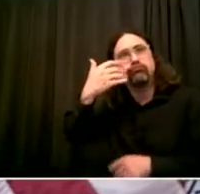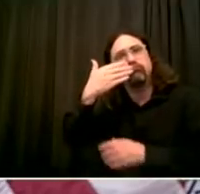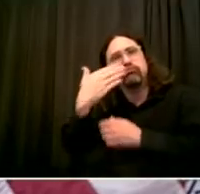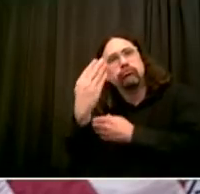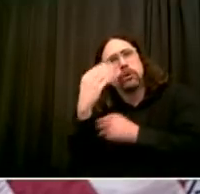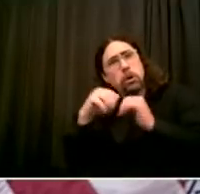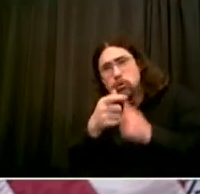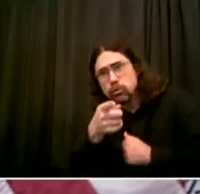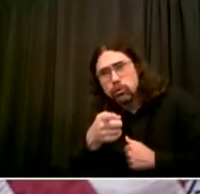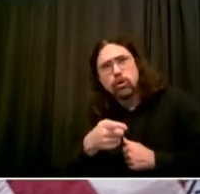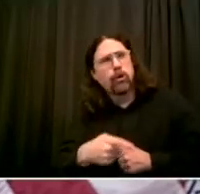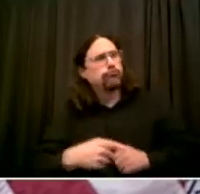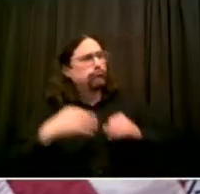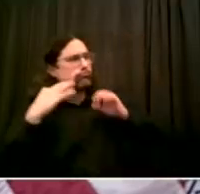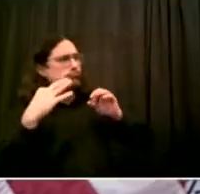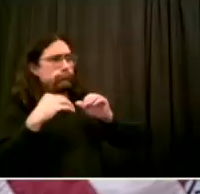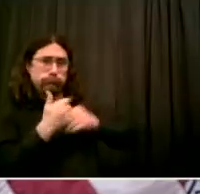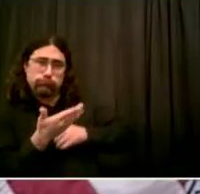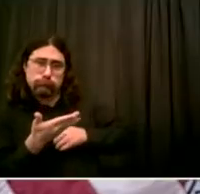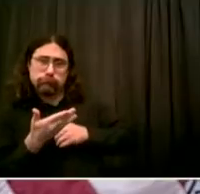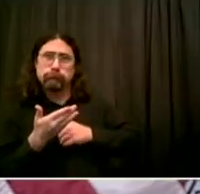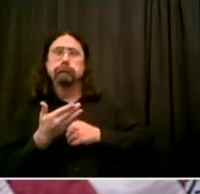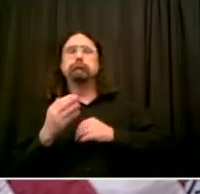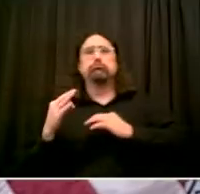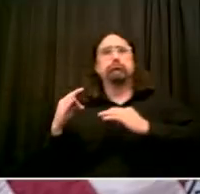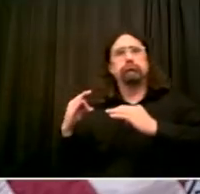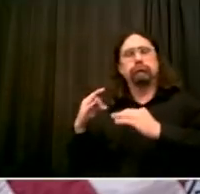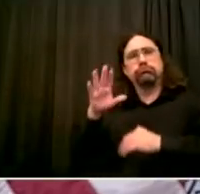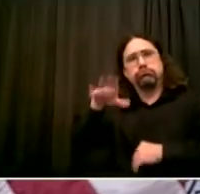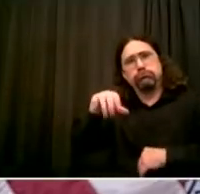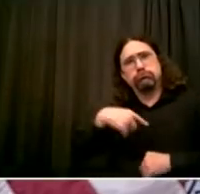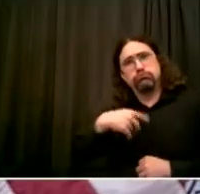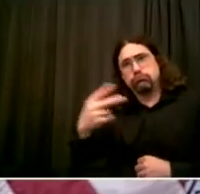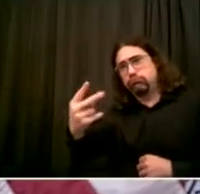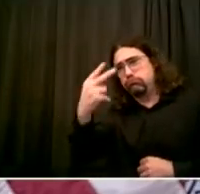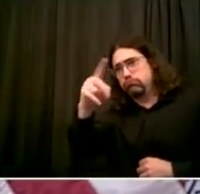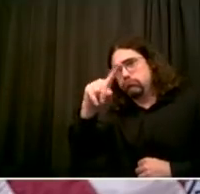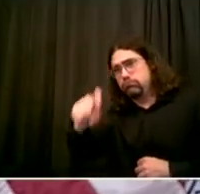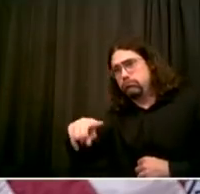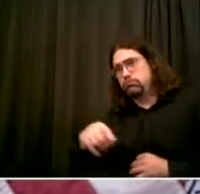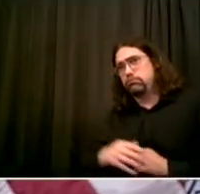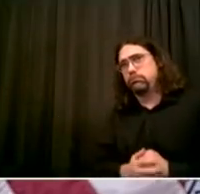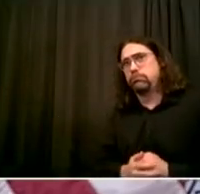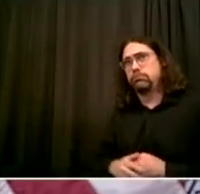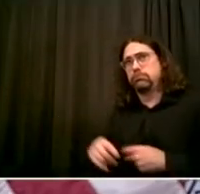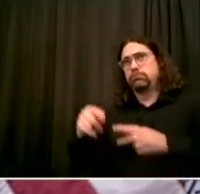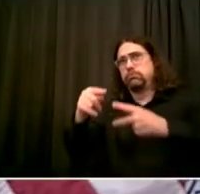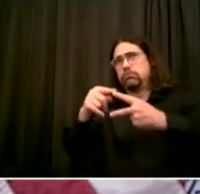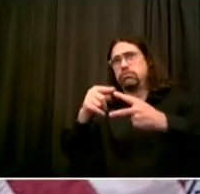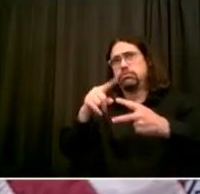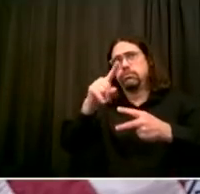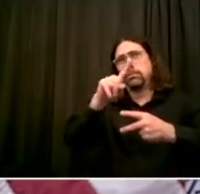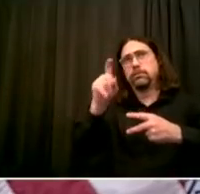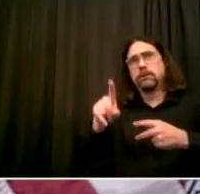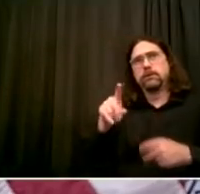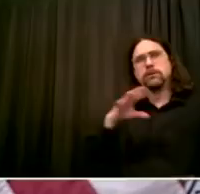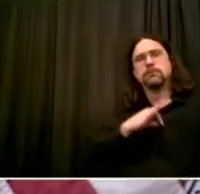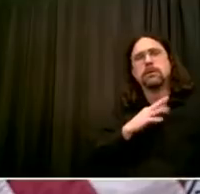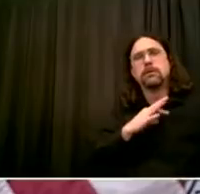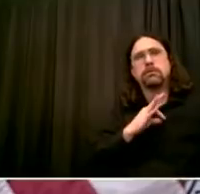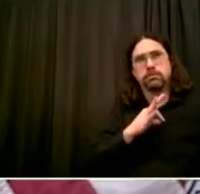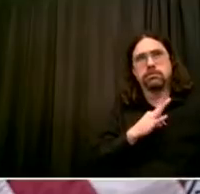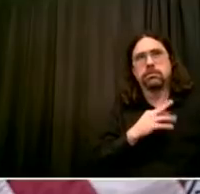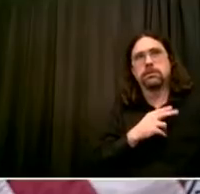is rideshare like Uber and Lyft going to be different during phase one reopening? And second, to